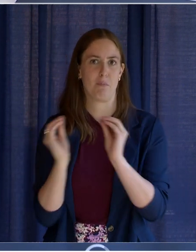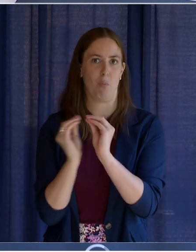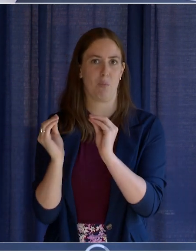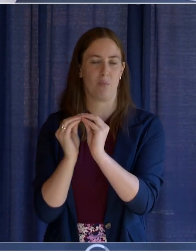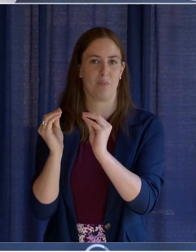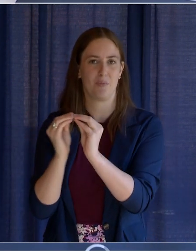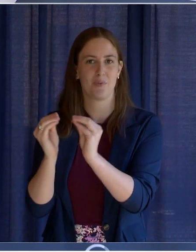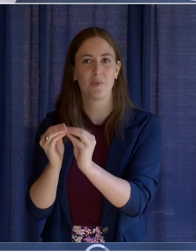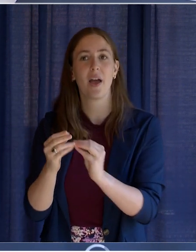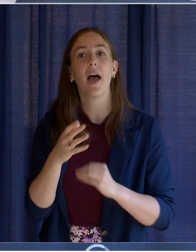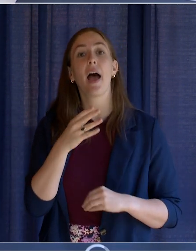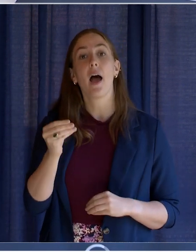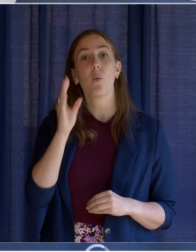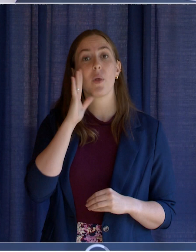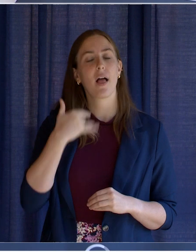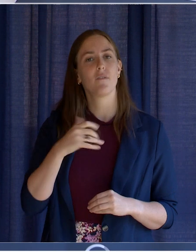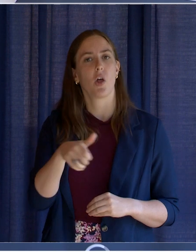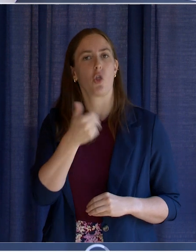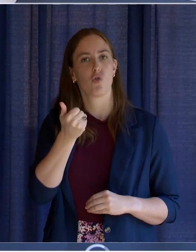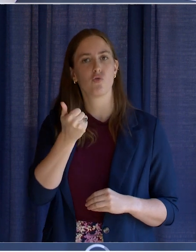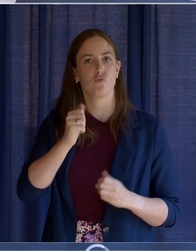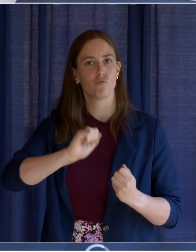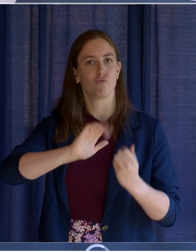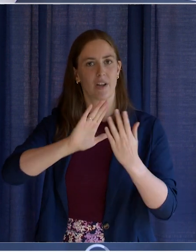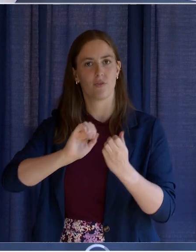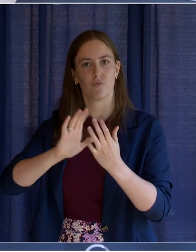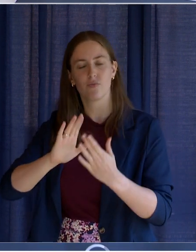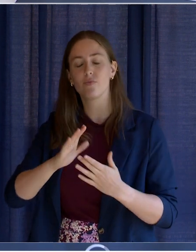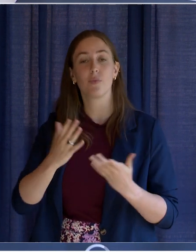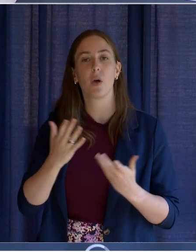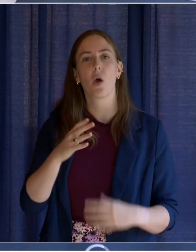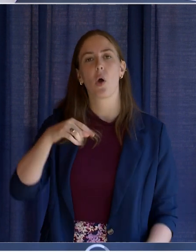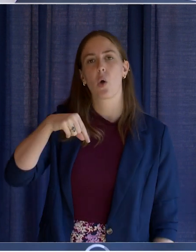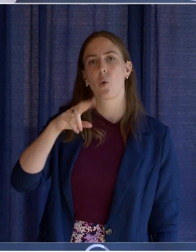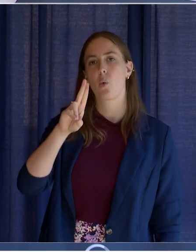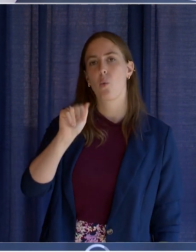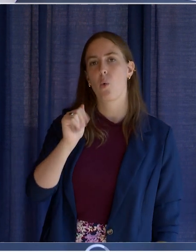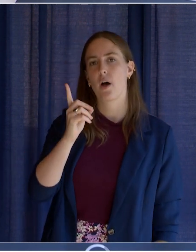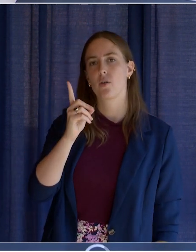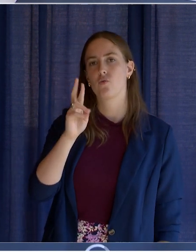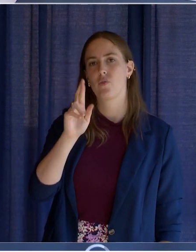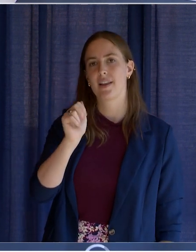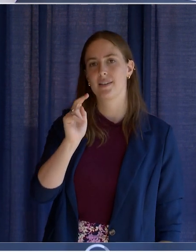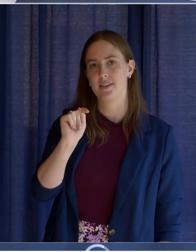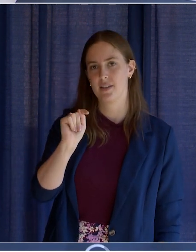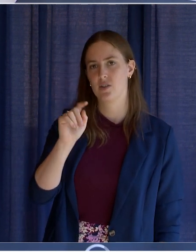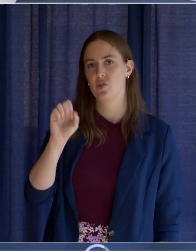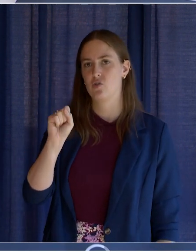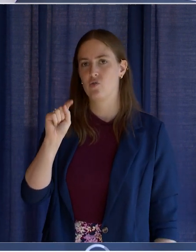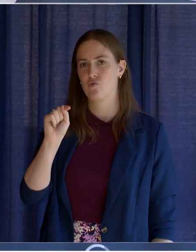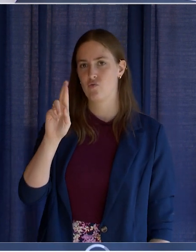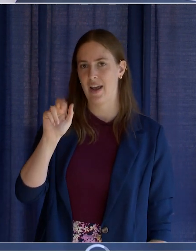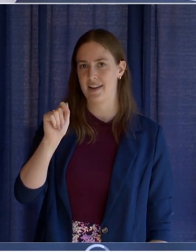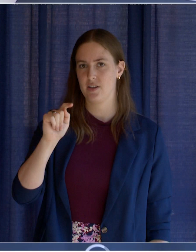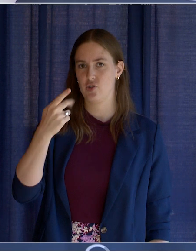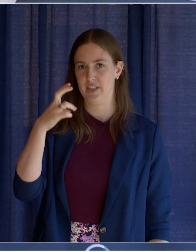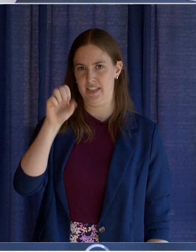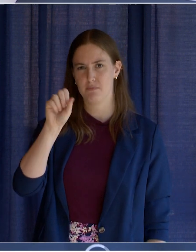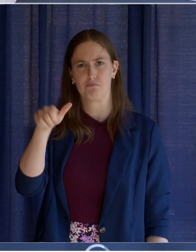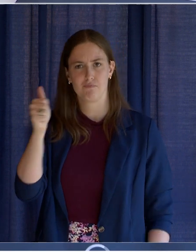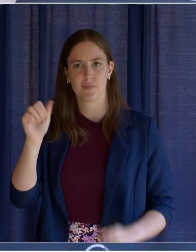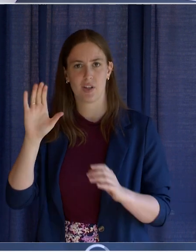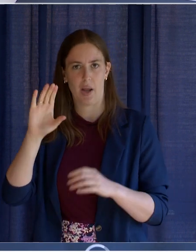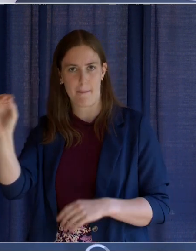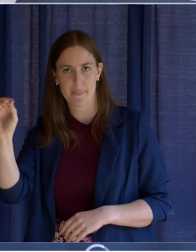will soon be another Vitality Fund awardee. Together with Virtru, they will bring in